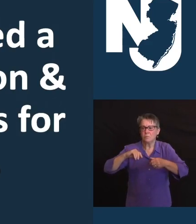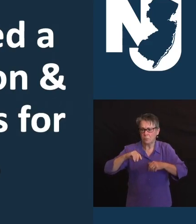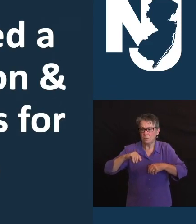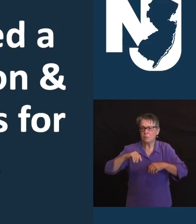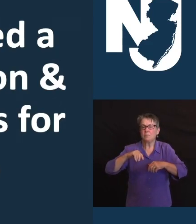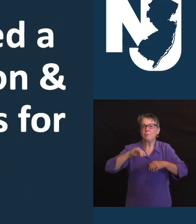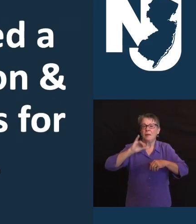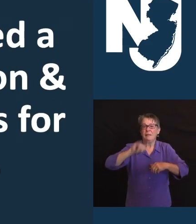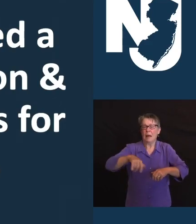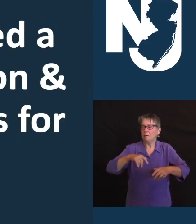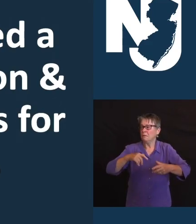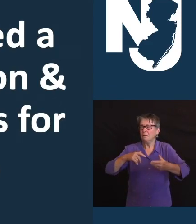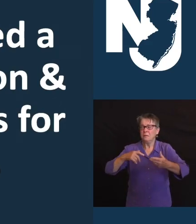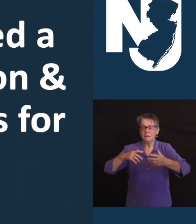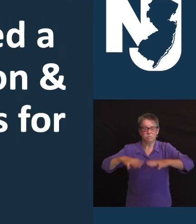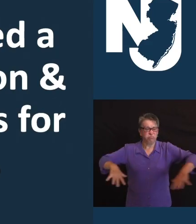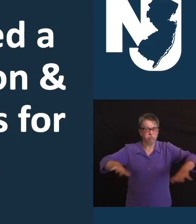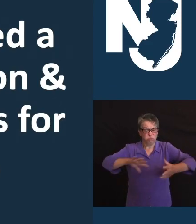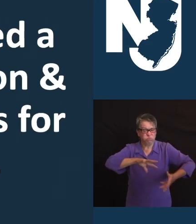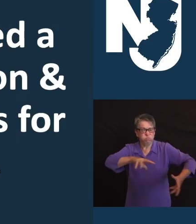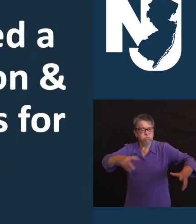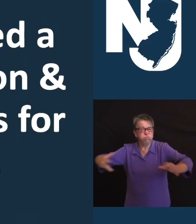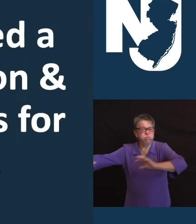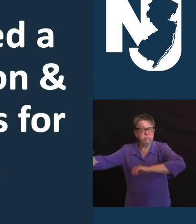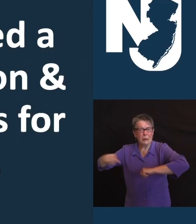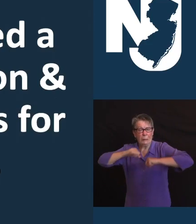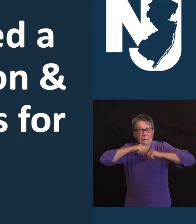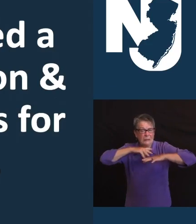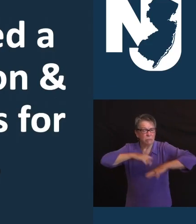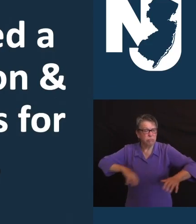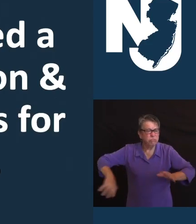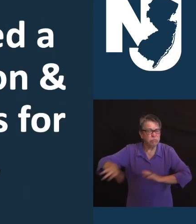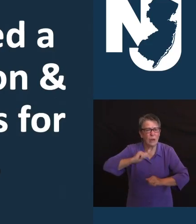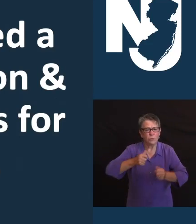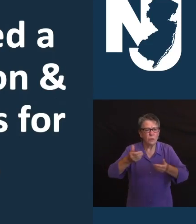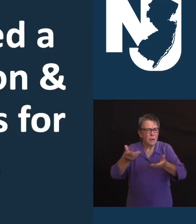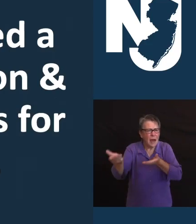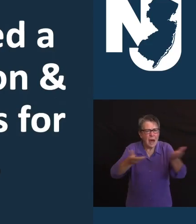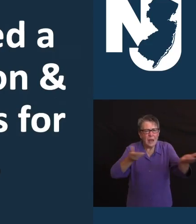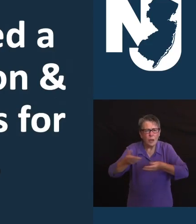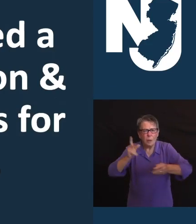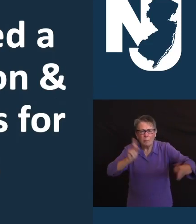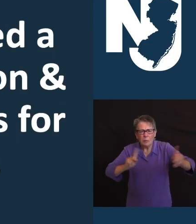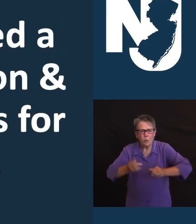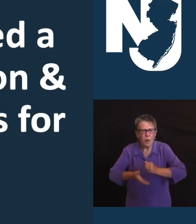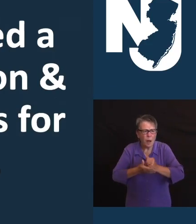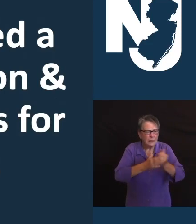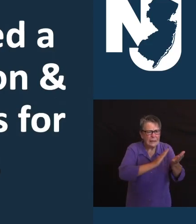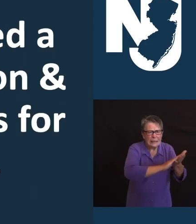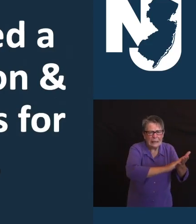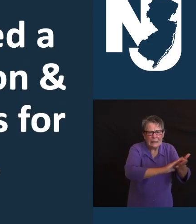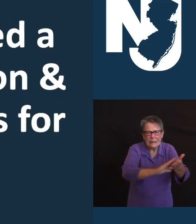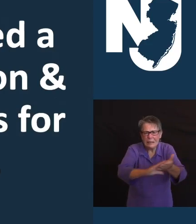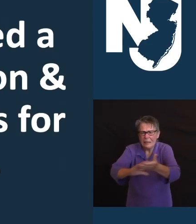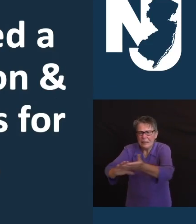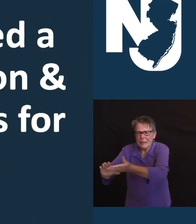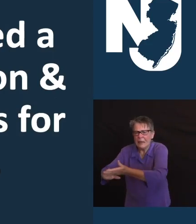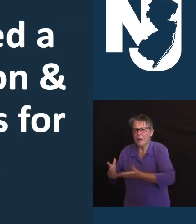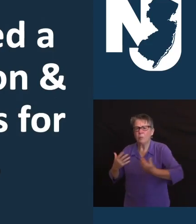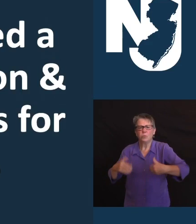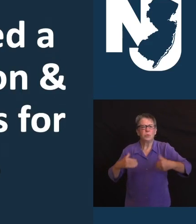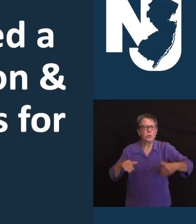Essex, Gloucester, Monmouth, Morris, Salem, and Sussex counties. Storm damages in these